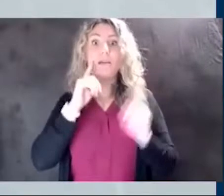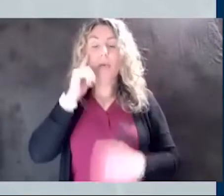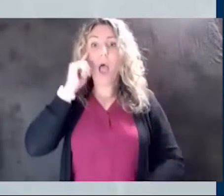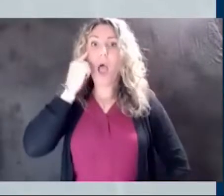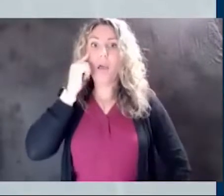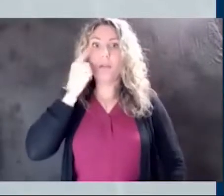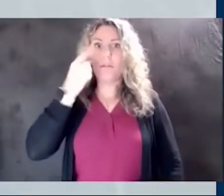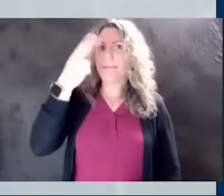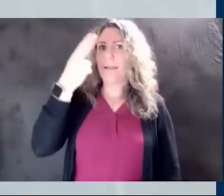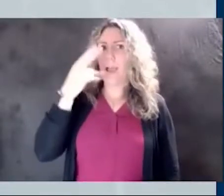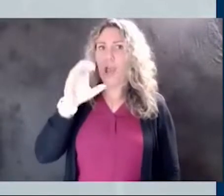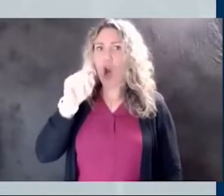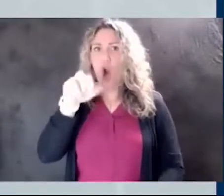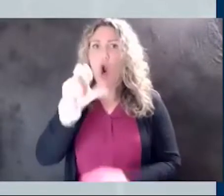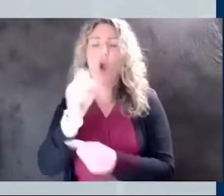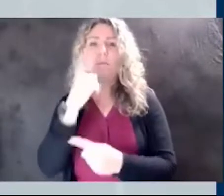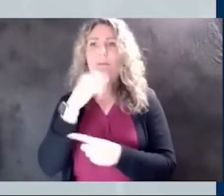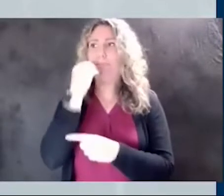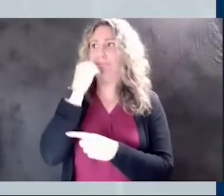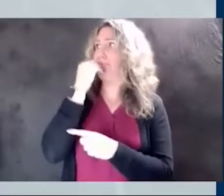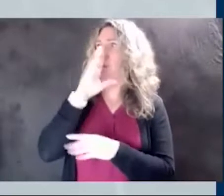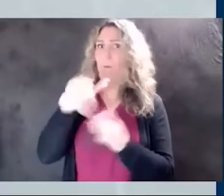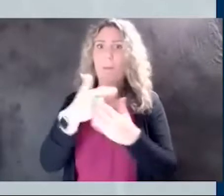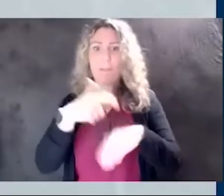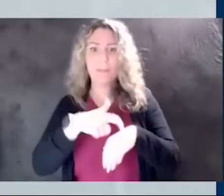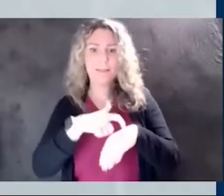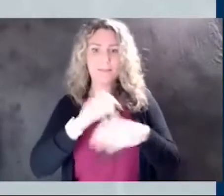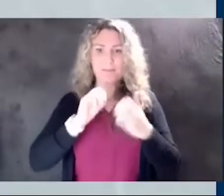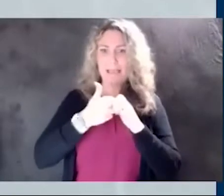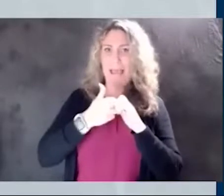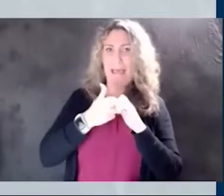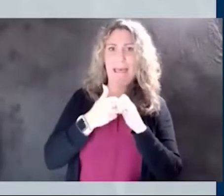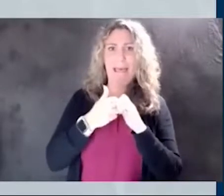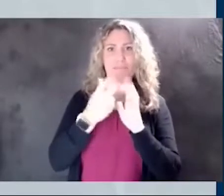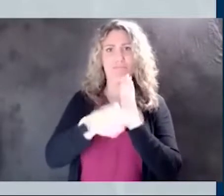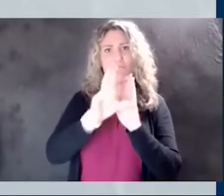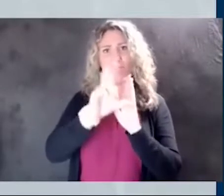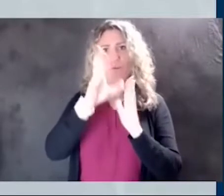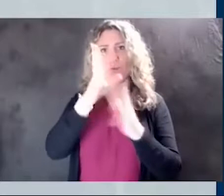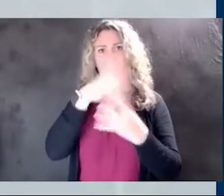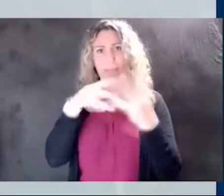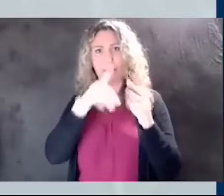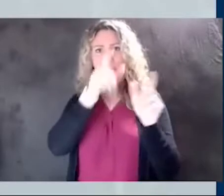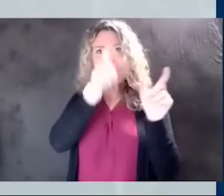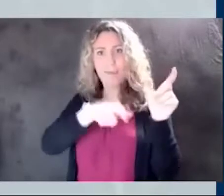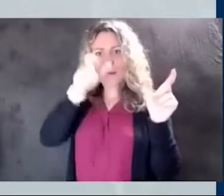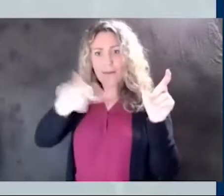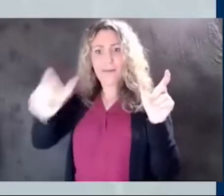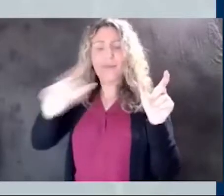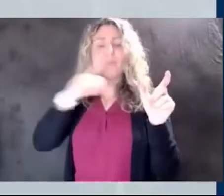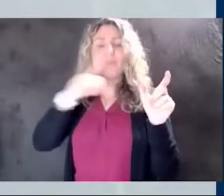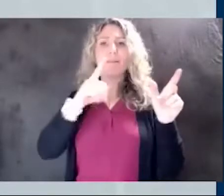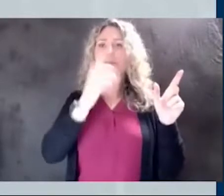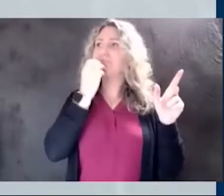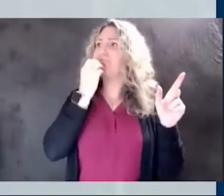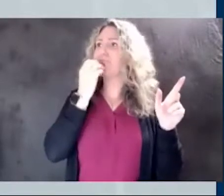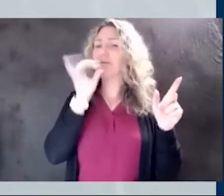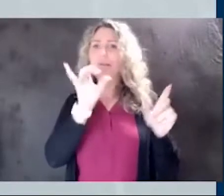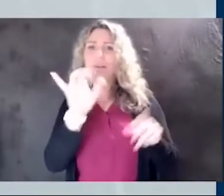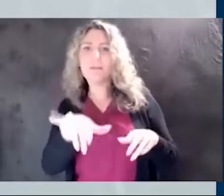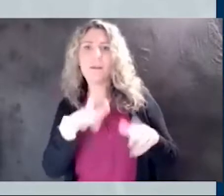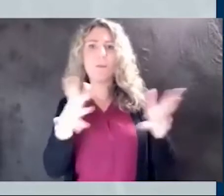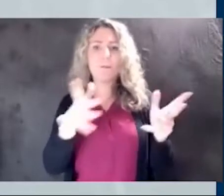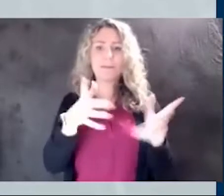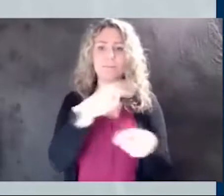So how are people supposed to look at these different lists of food like this, and know kind of what's right for their